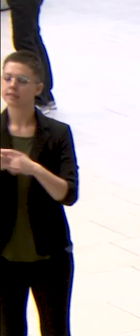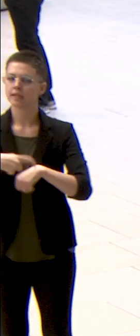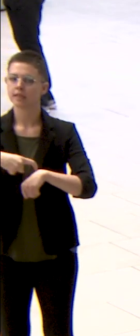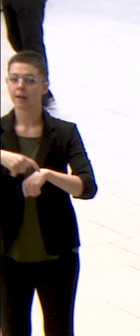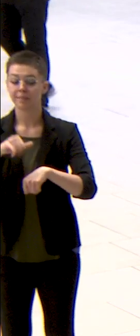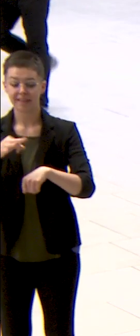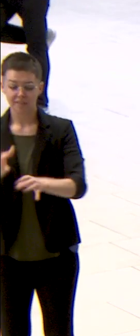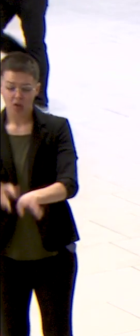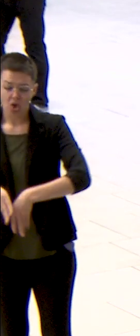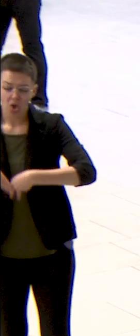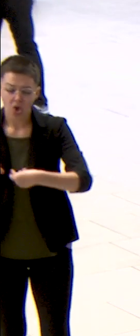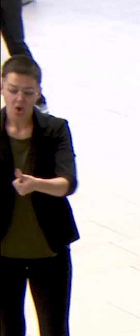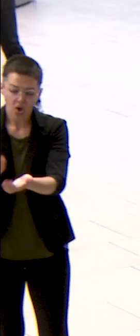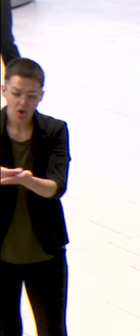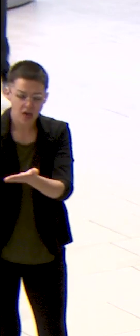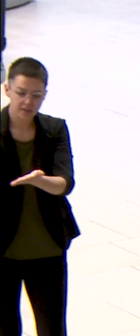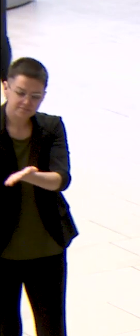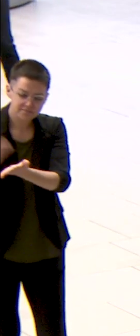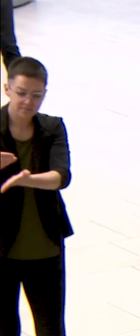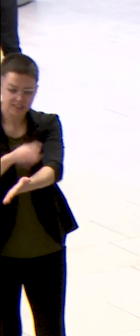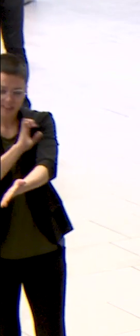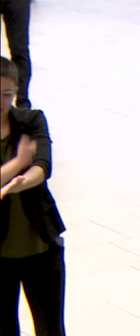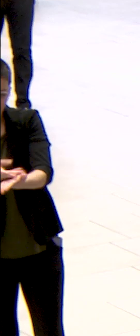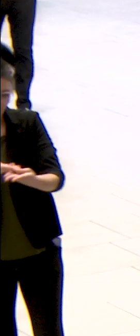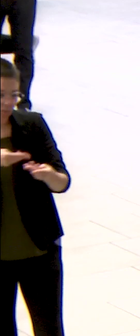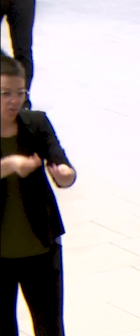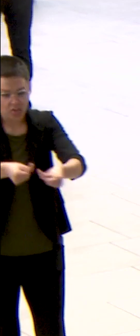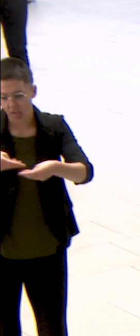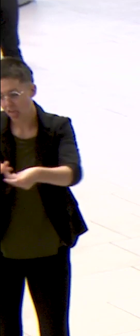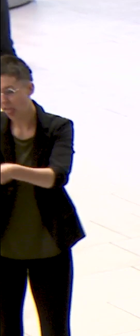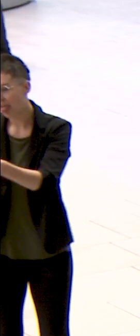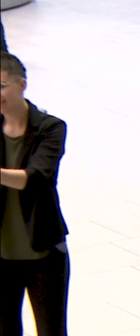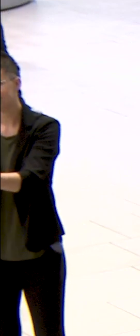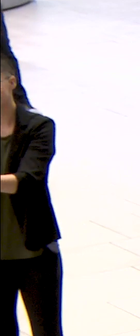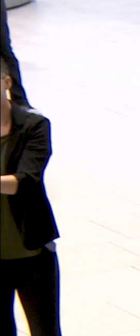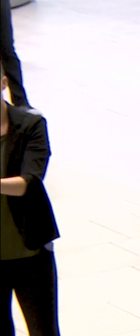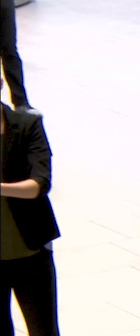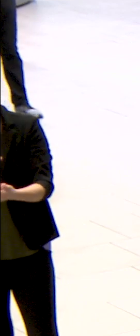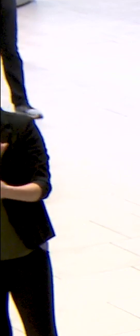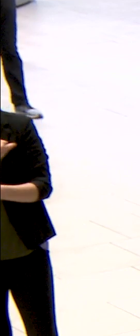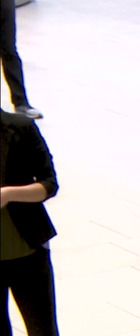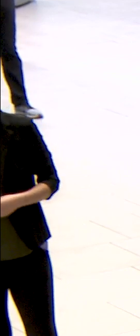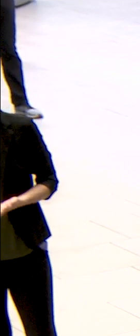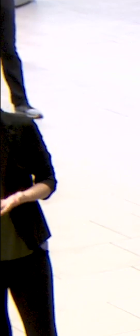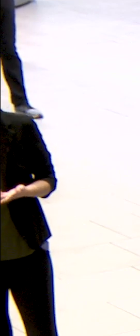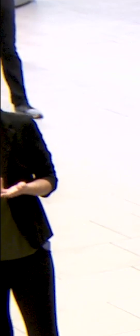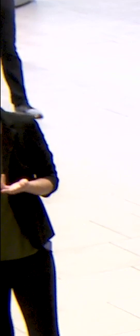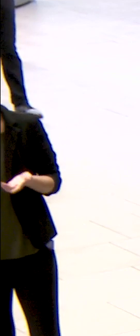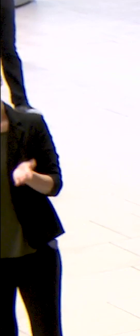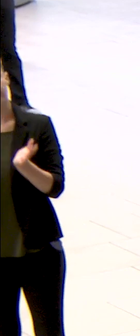energy across, you know, 25 different projects, you're really, the reality is you're not doing any of them well. So realize where you